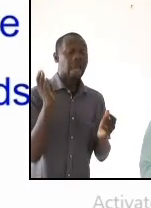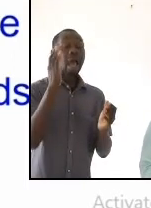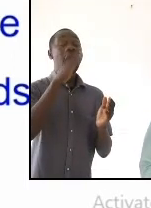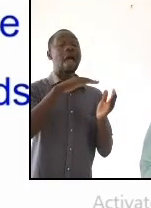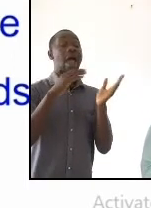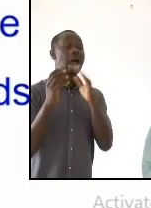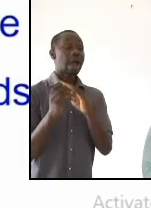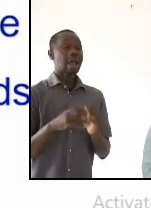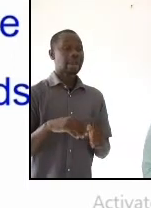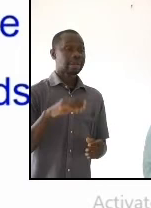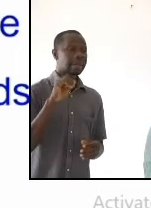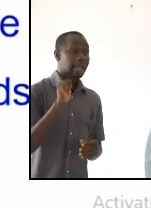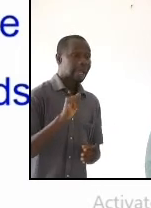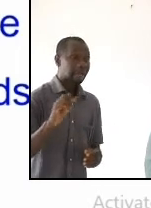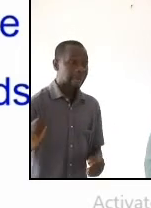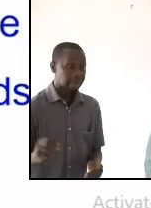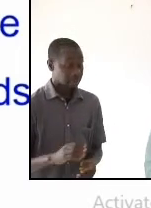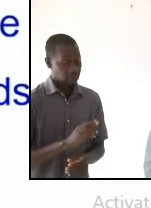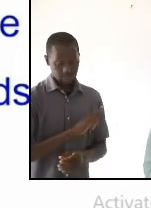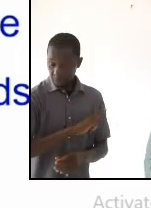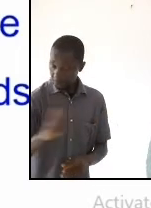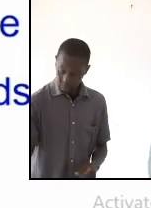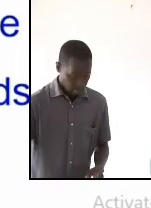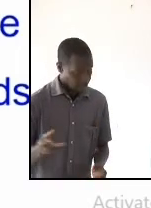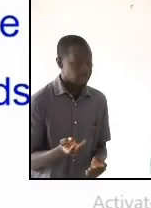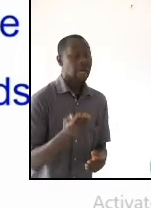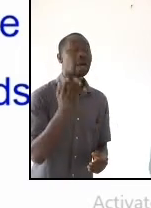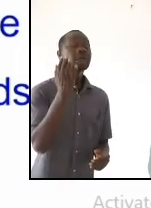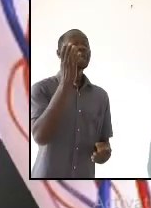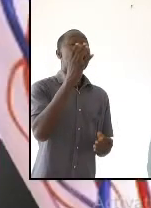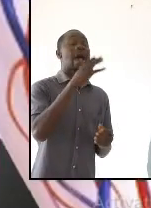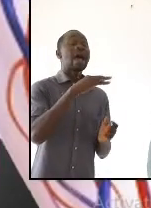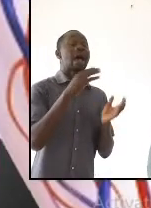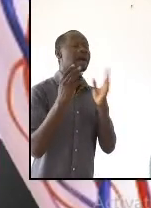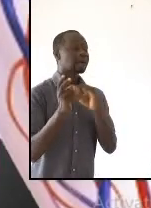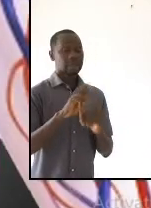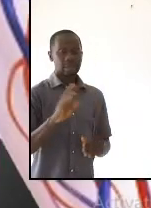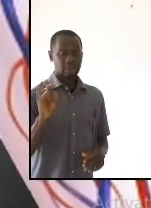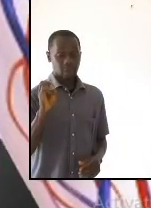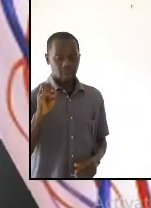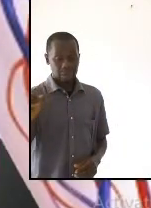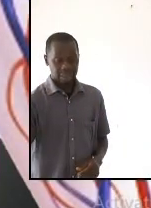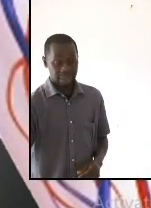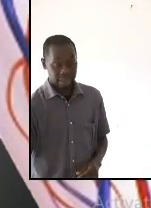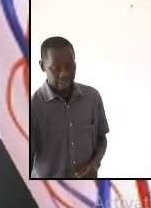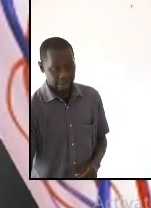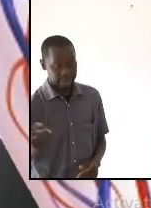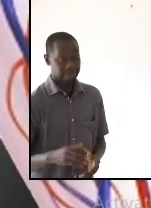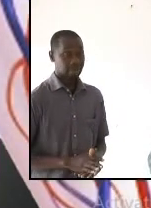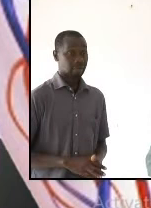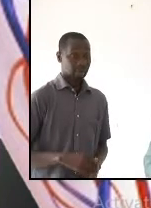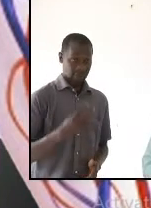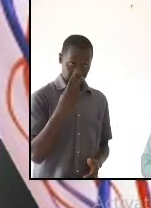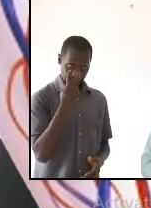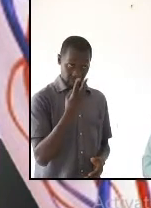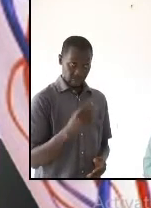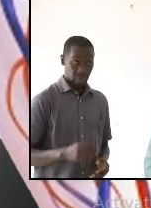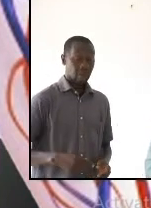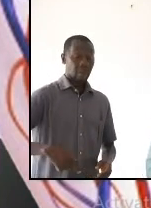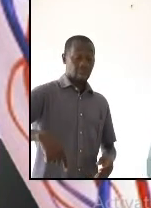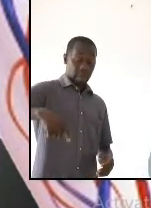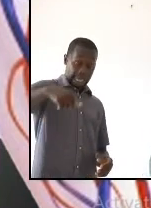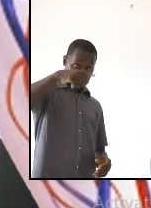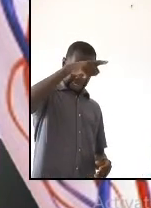with oxygen or with air. And aerobic, without air or without oxygen. Next, we want to look at the